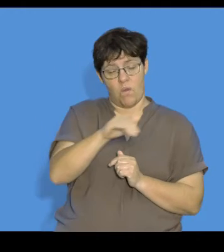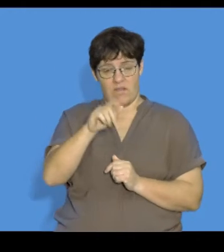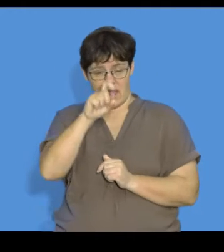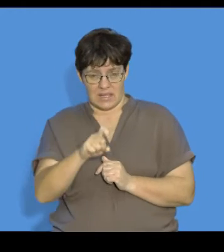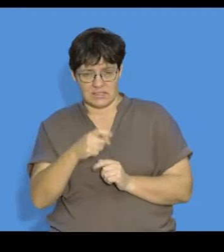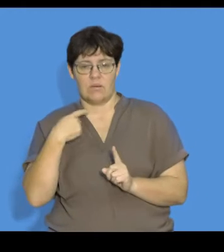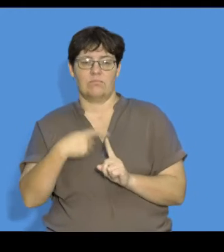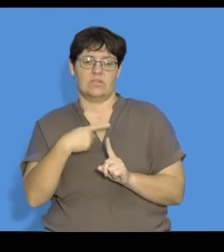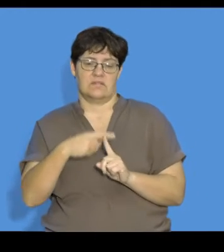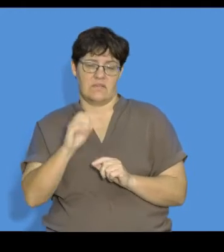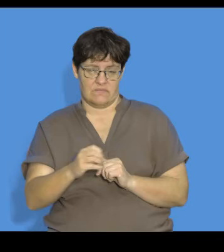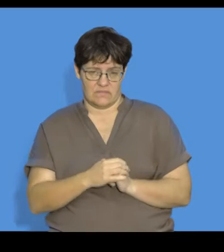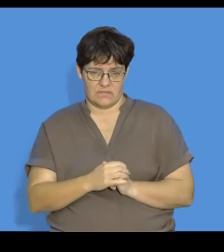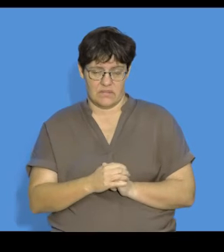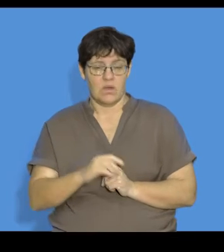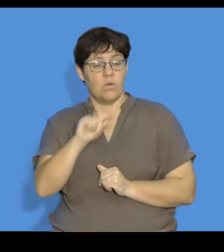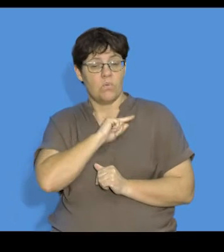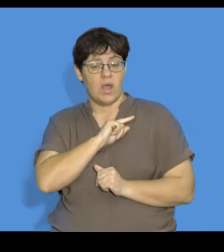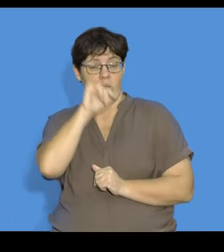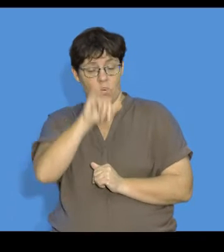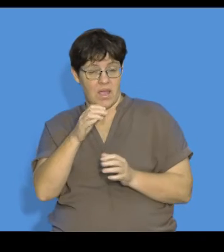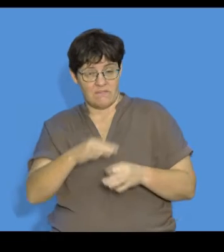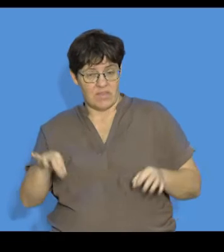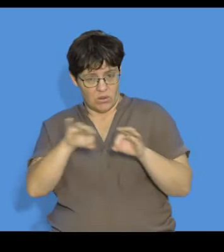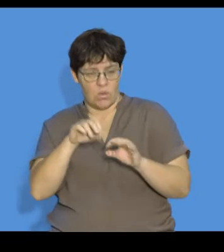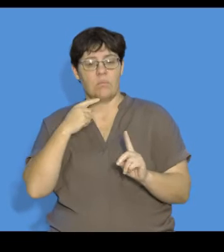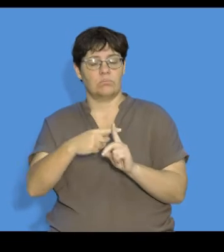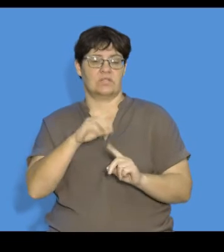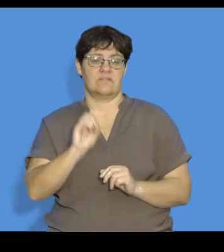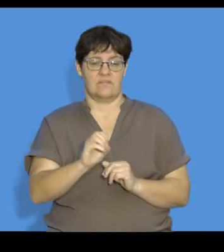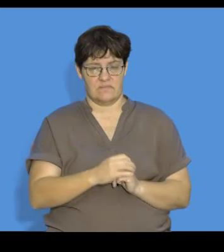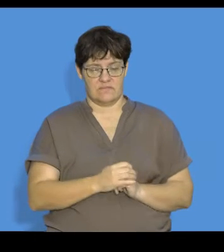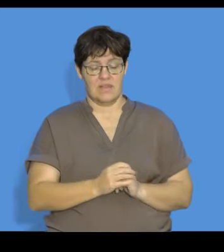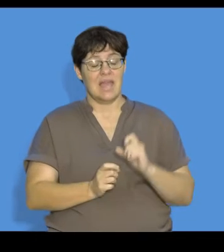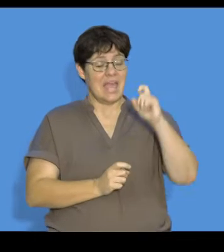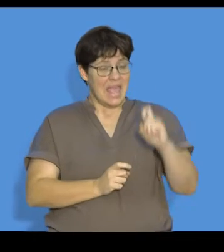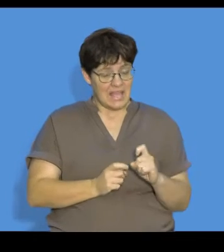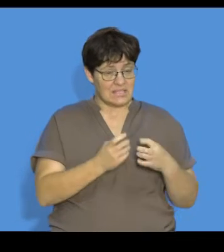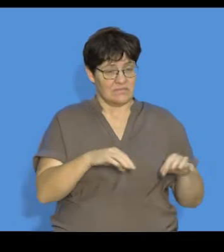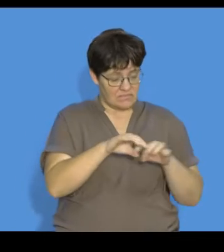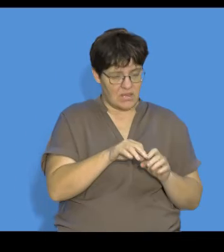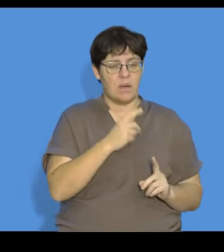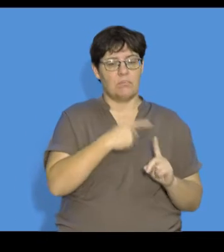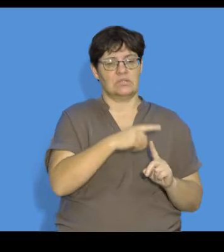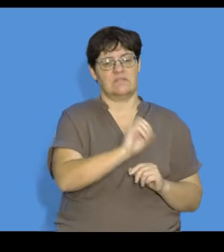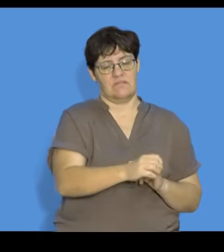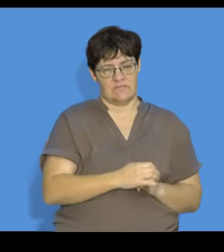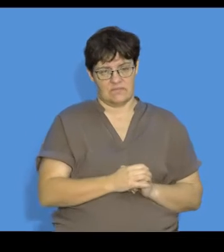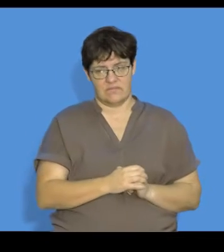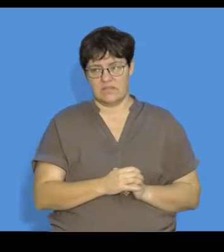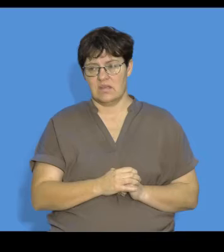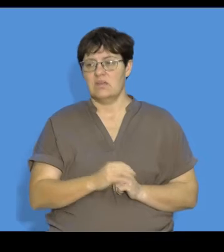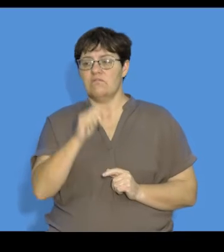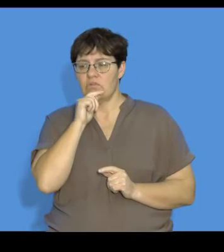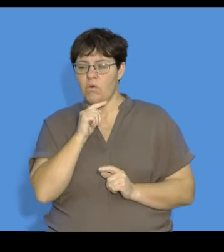Because the y values here are positive and the x values here are positive. So either when you multiply them or